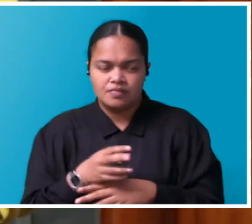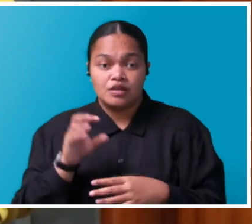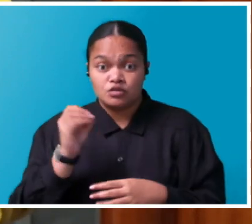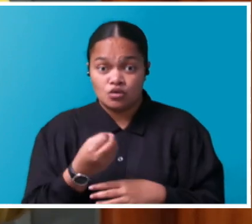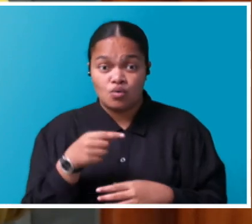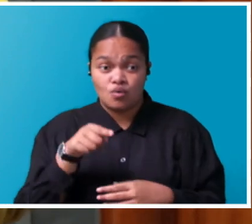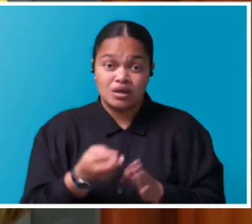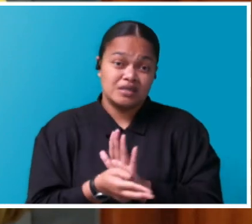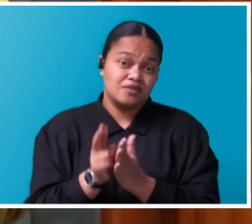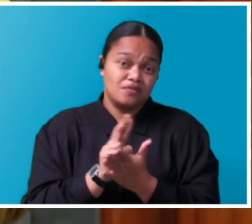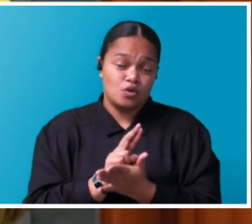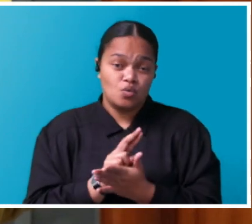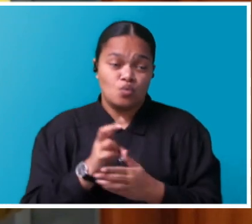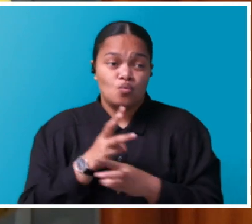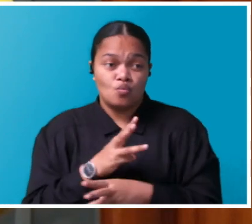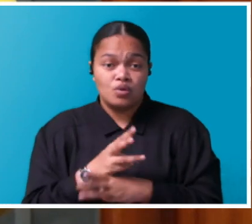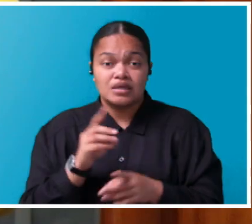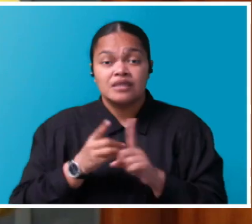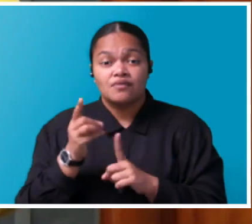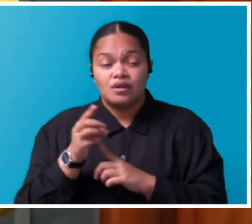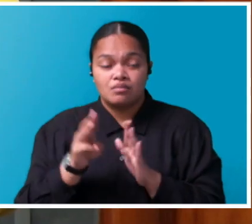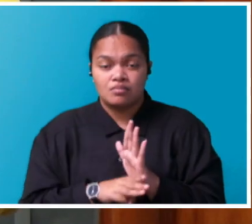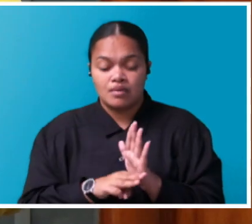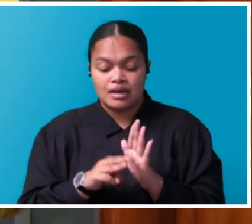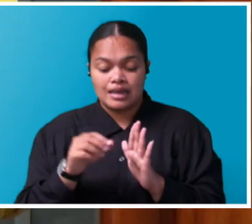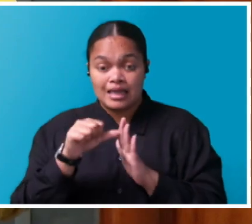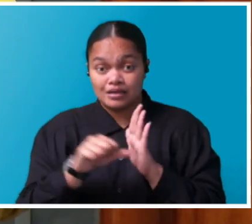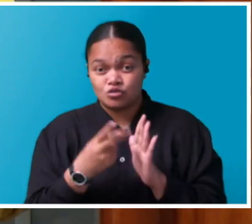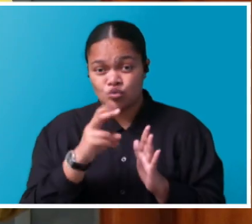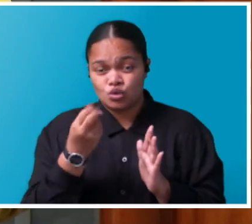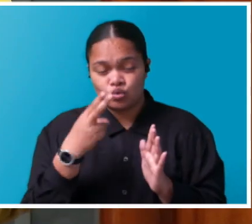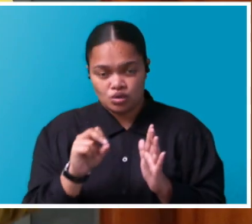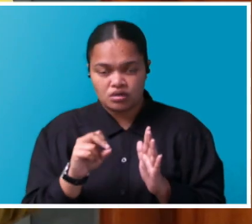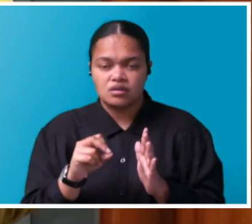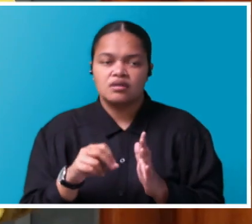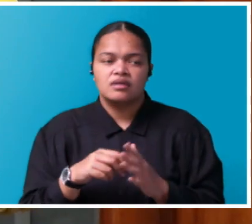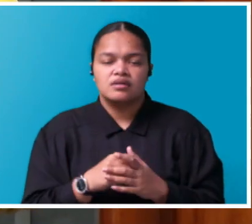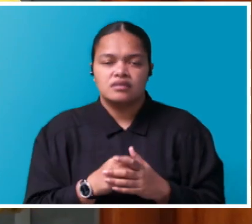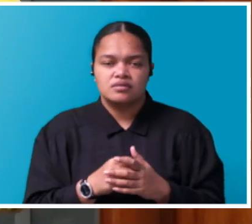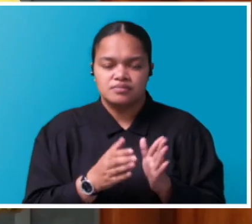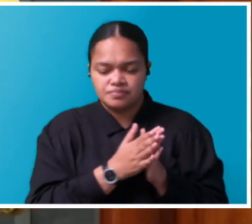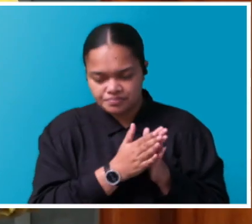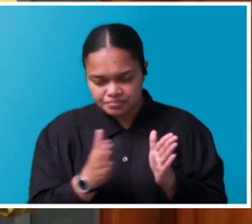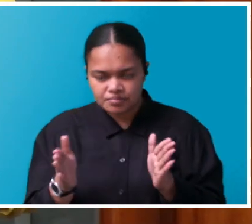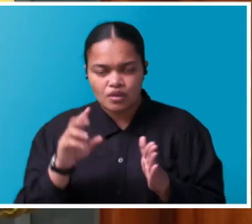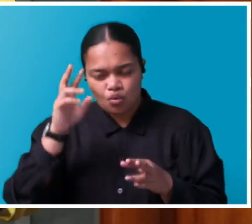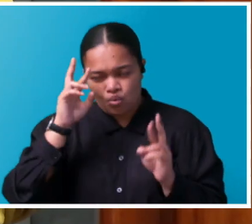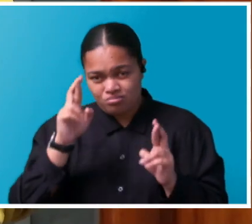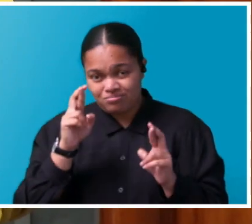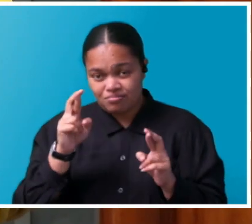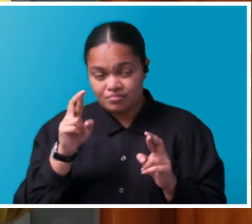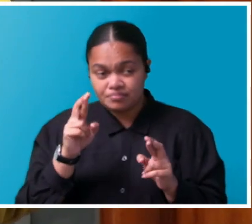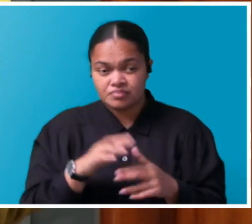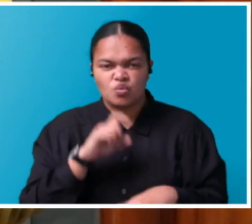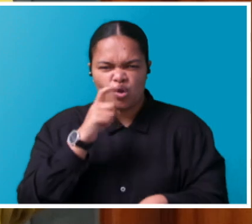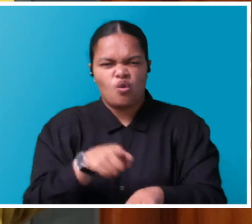review of the Mahogany Industry Development Act of 2020 is also very timely, as it will hopefully allow